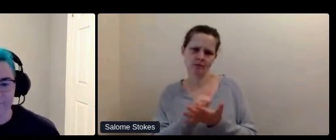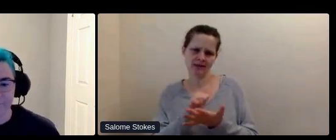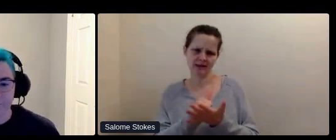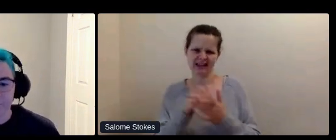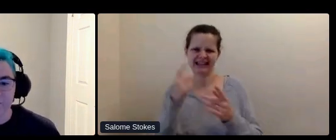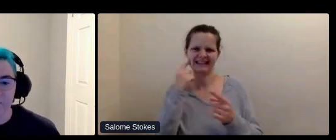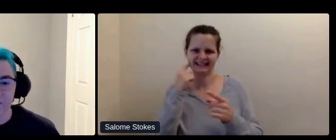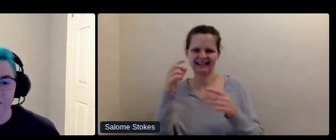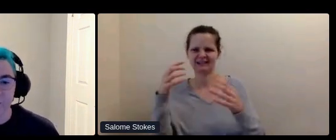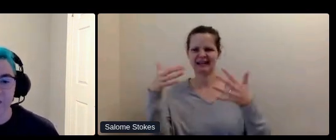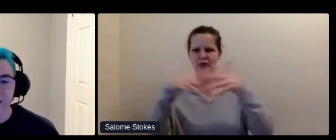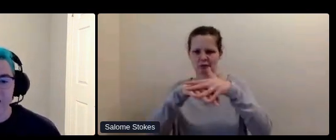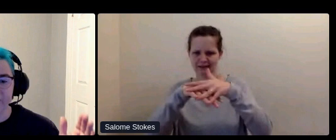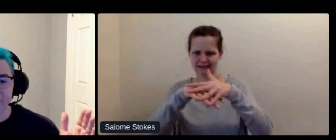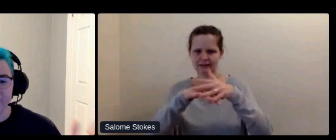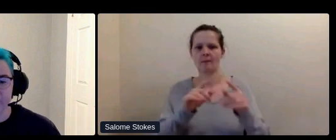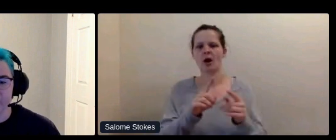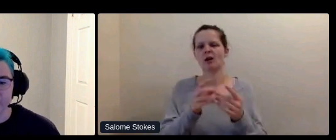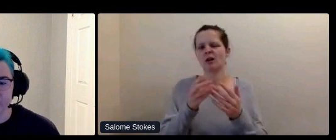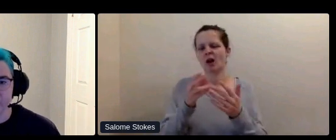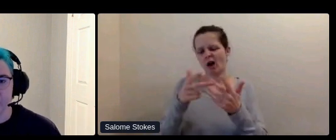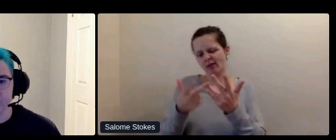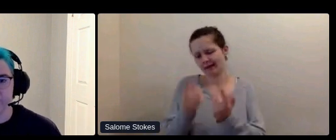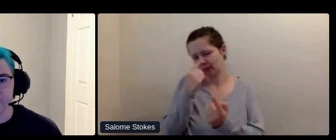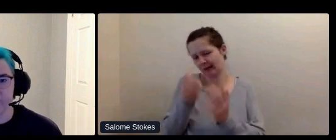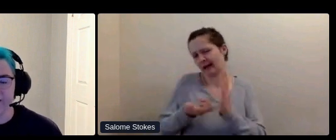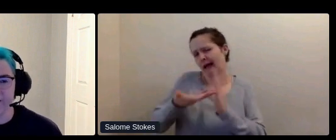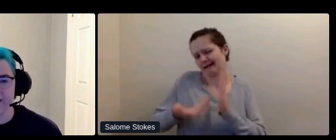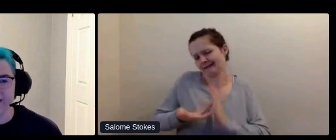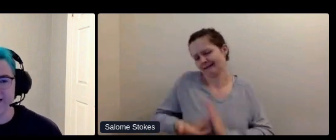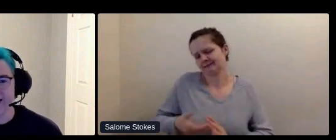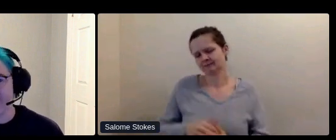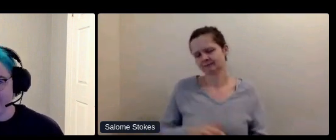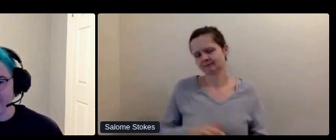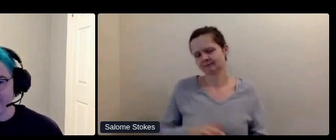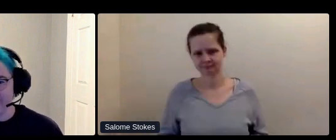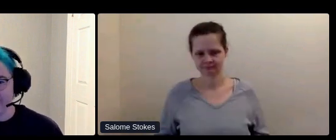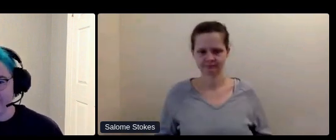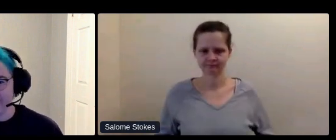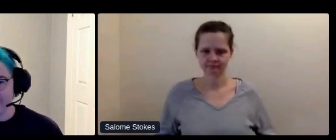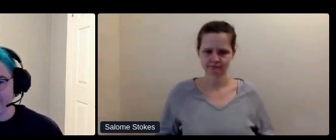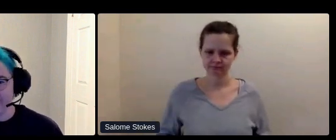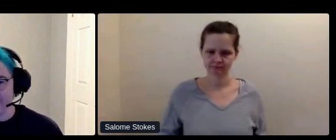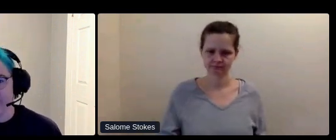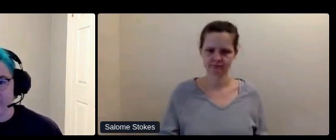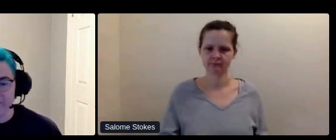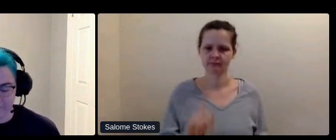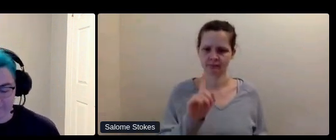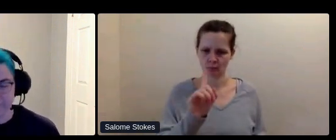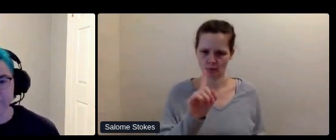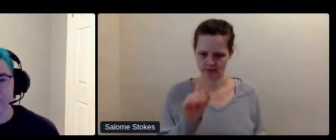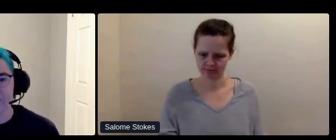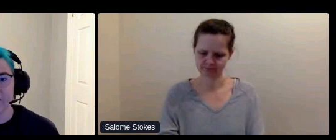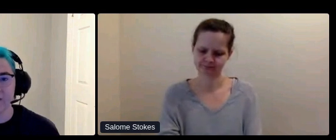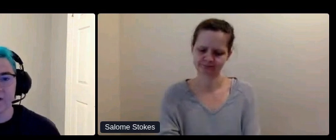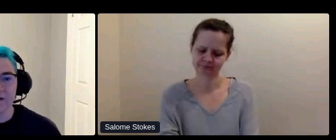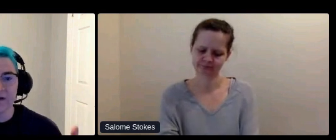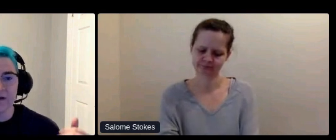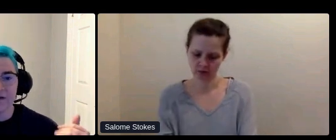game. So I'm going to take you through our different impact areas and how they lined up to this in reality.